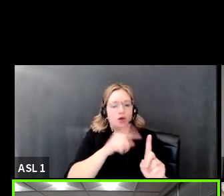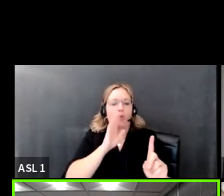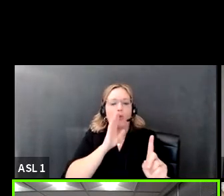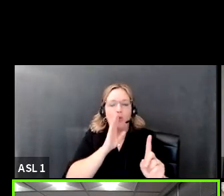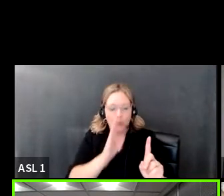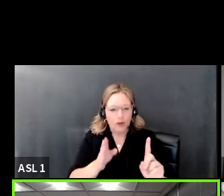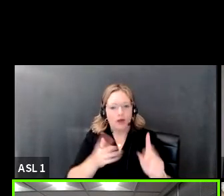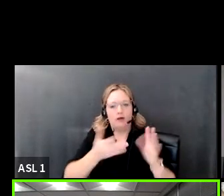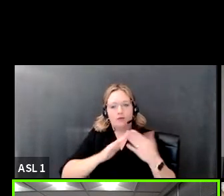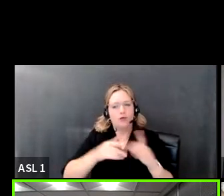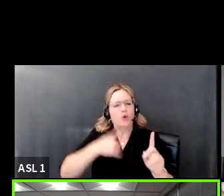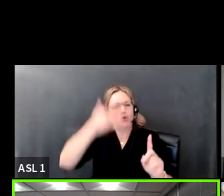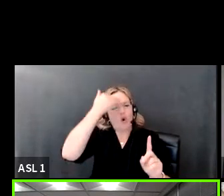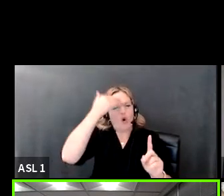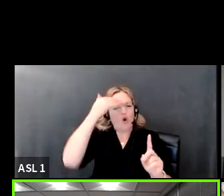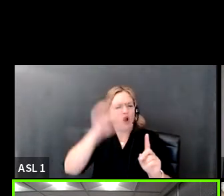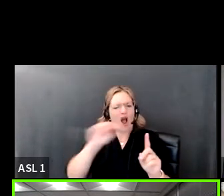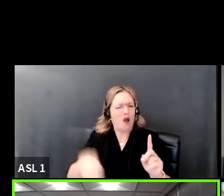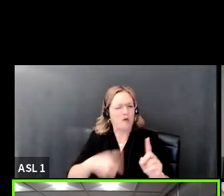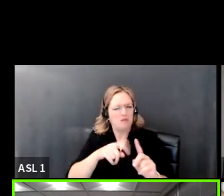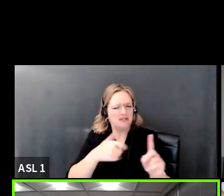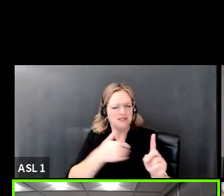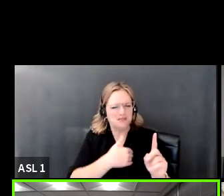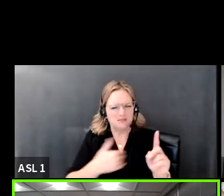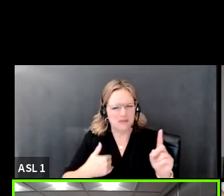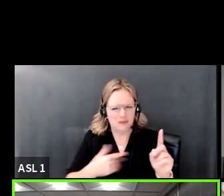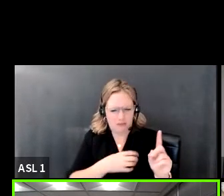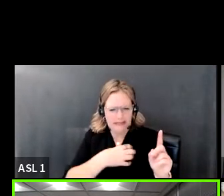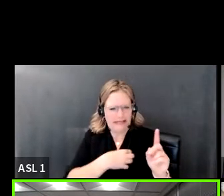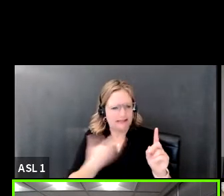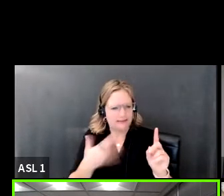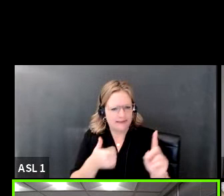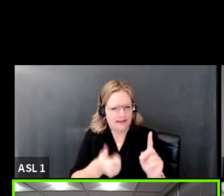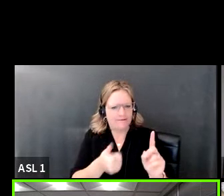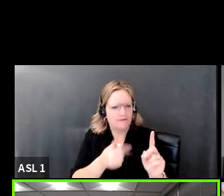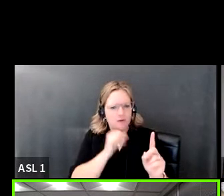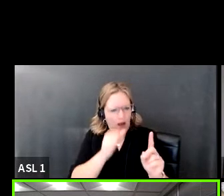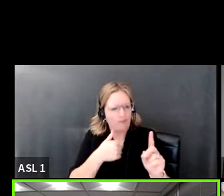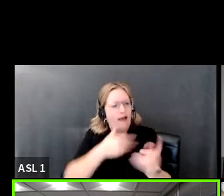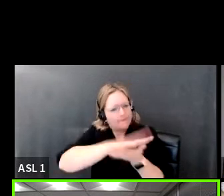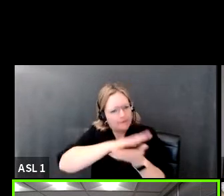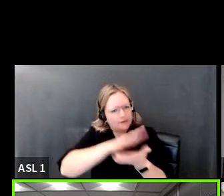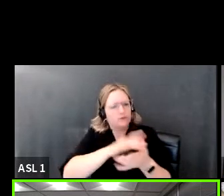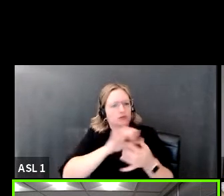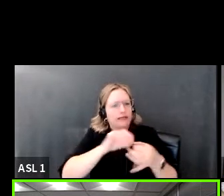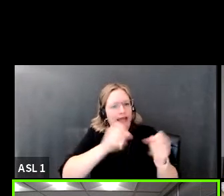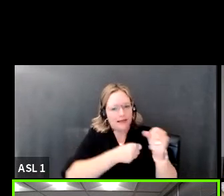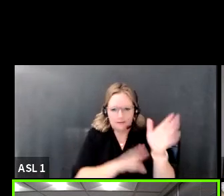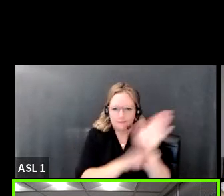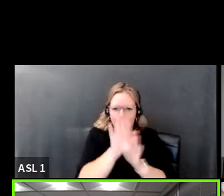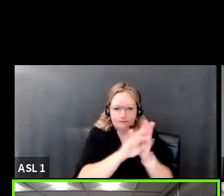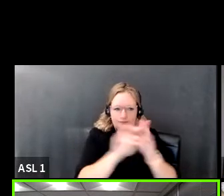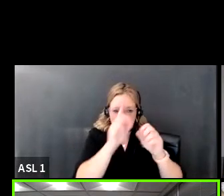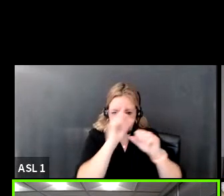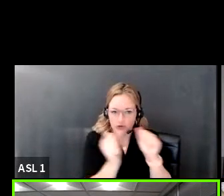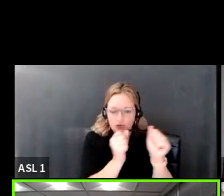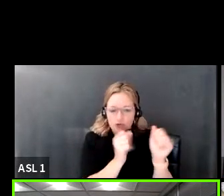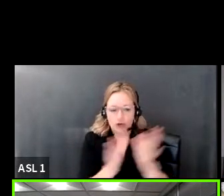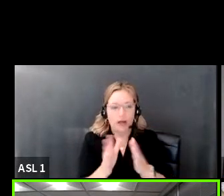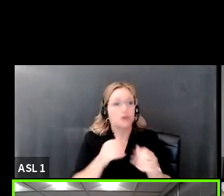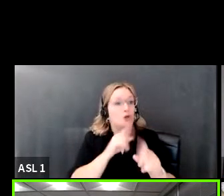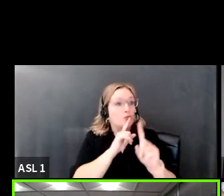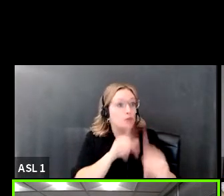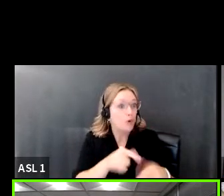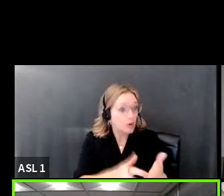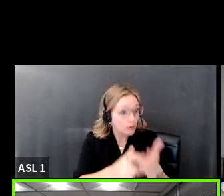someone who knows ottawa and has credibility and an academic background will be able to start to build out that strategy and the reporting requirements for the